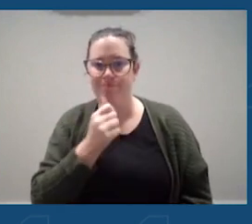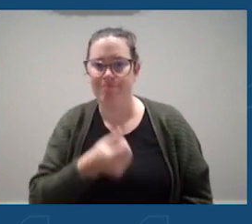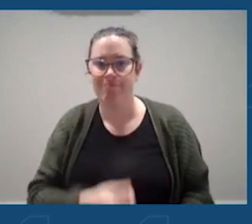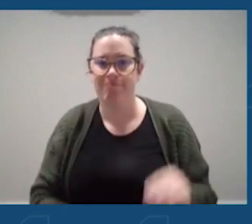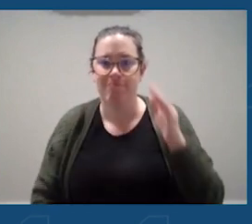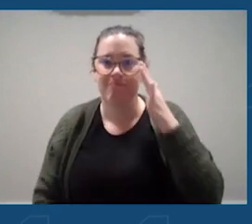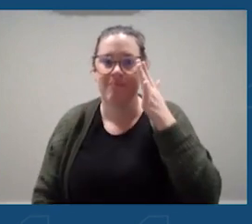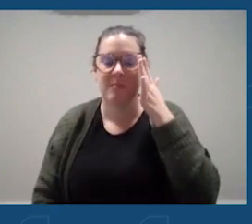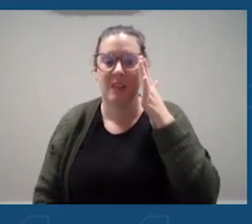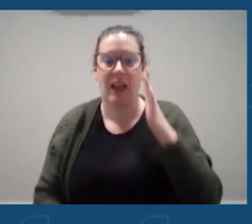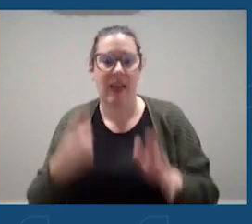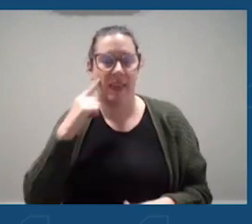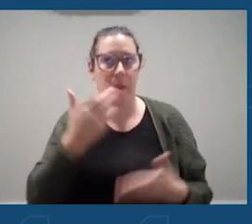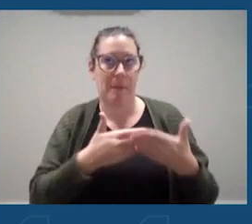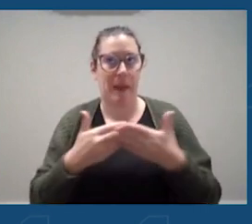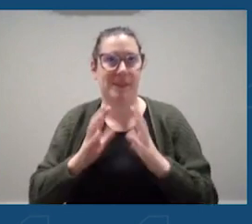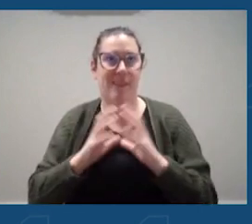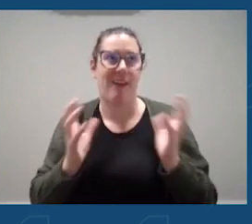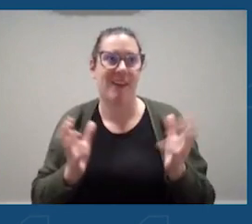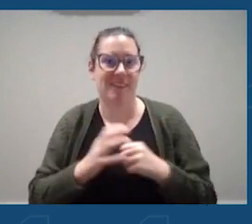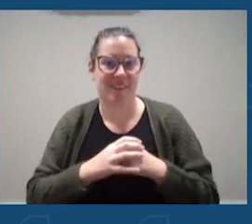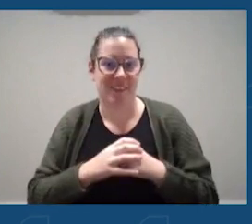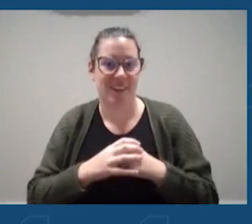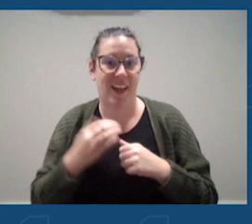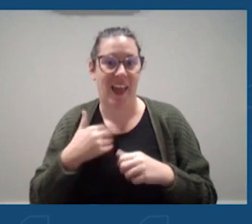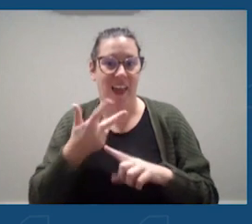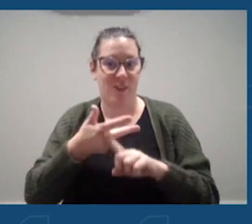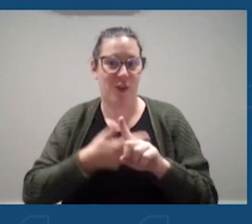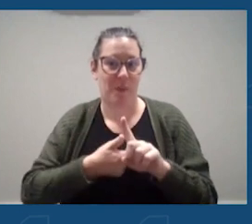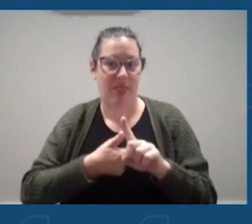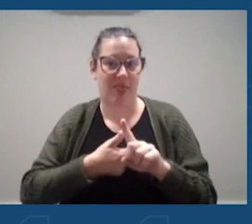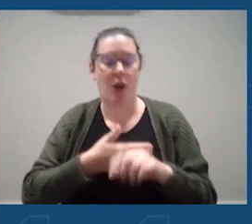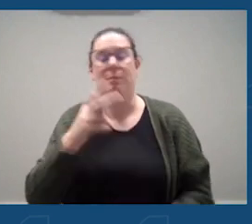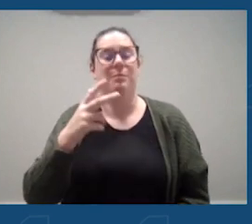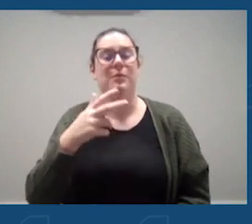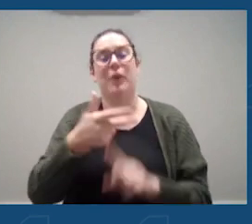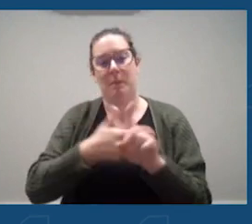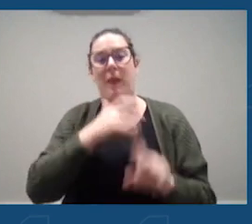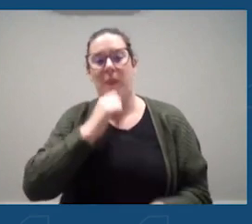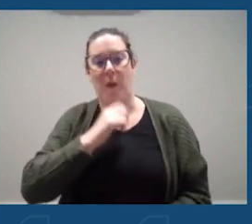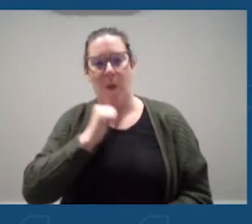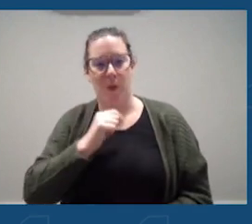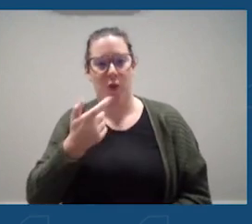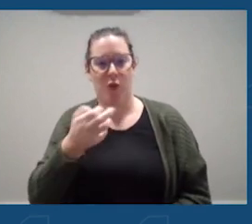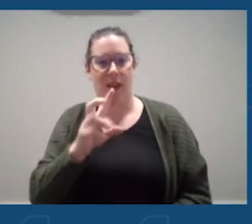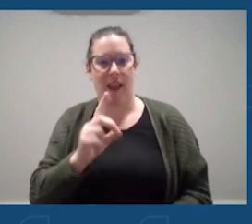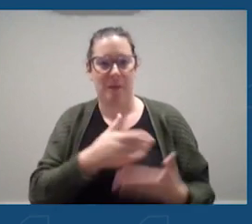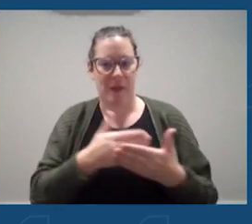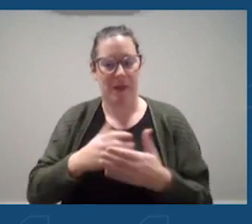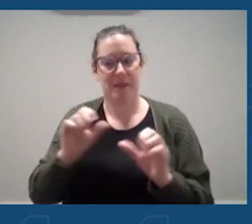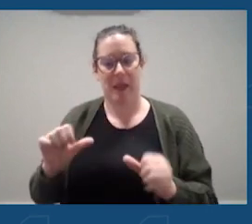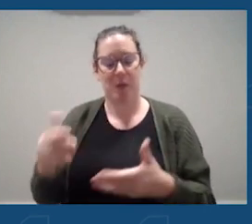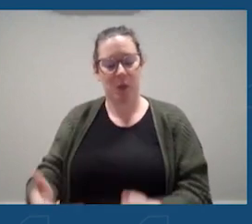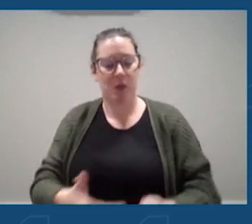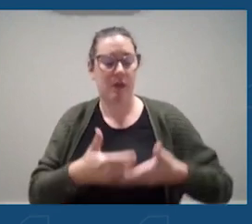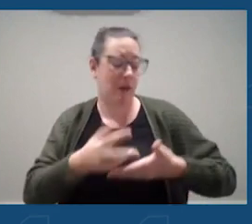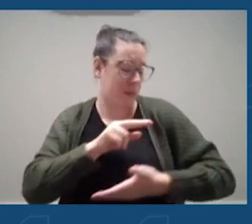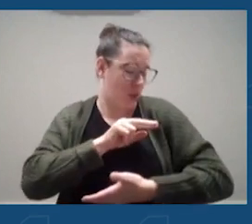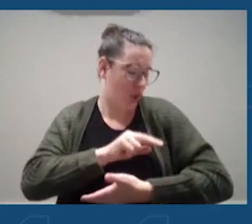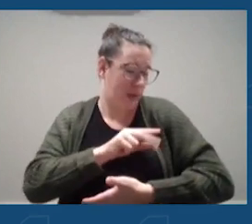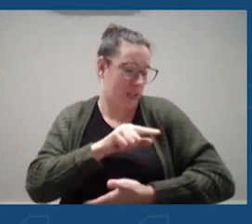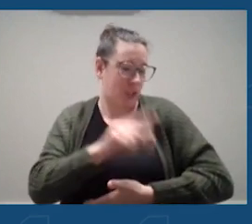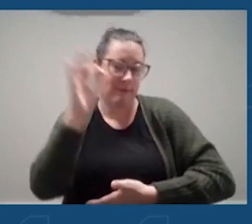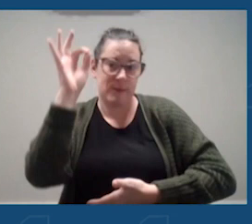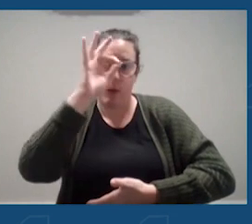I think about babies a lot. I have a 3-month-old grandbaby now. Had a chance to hold her over the weekend, and I look in her face, and I was like, she doesn't know